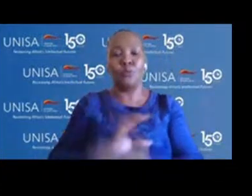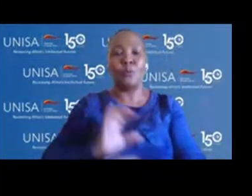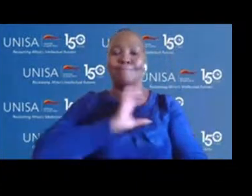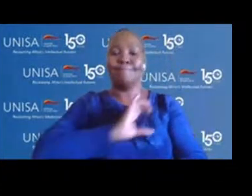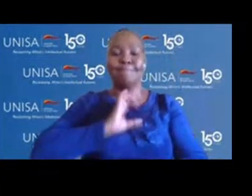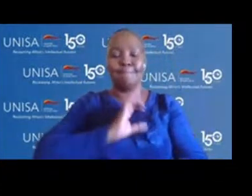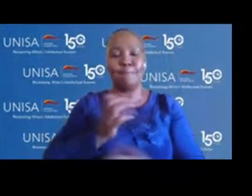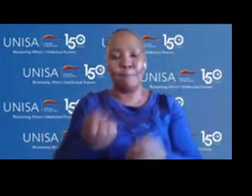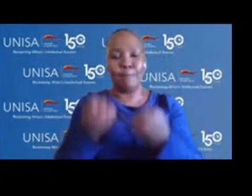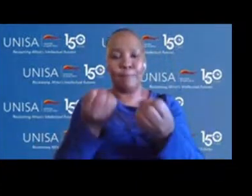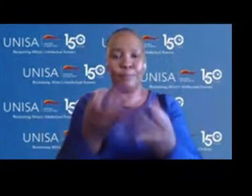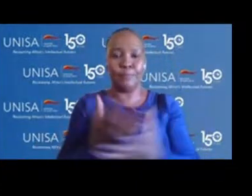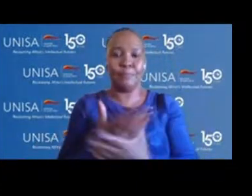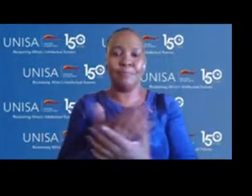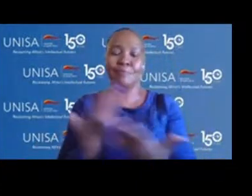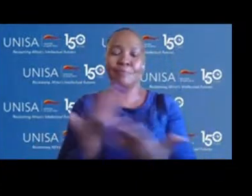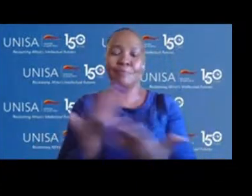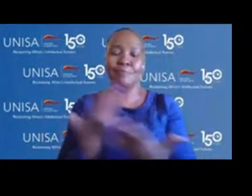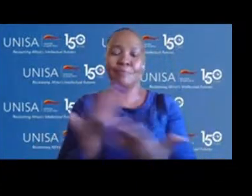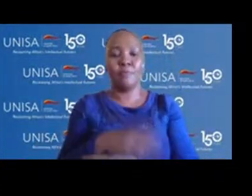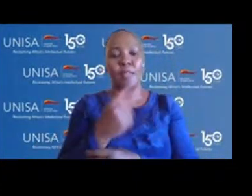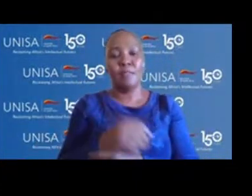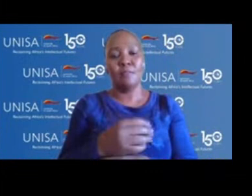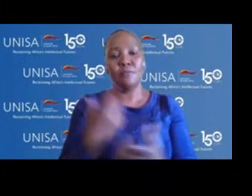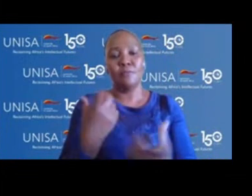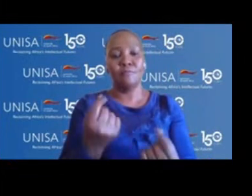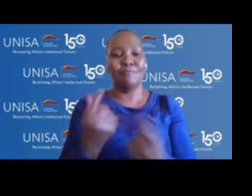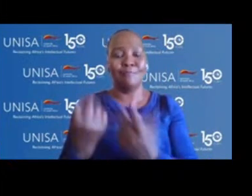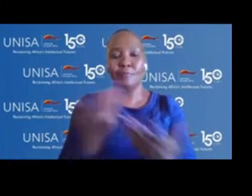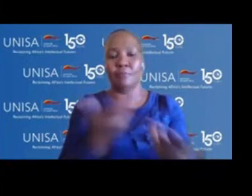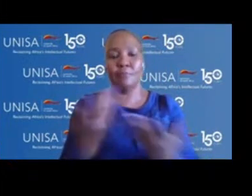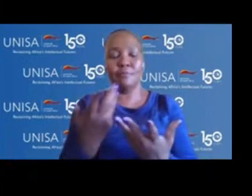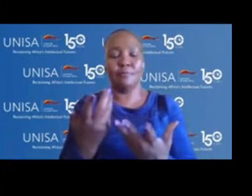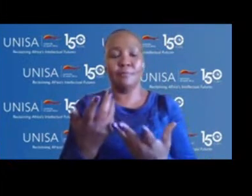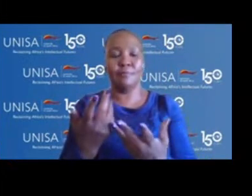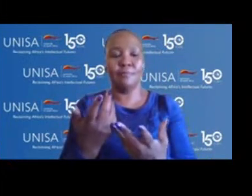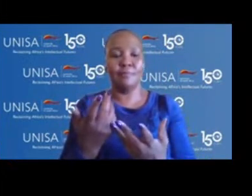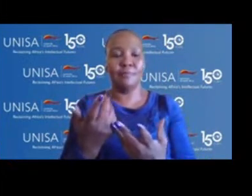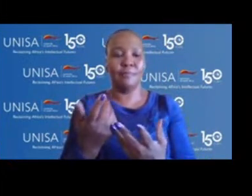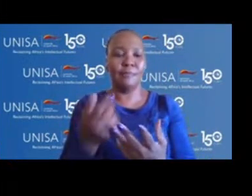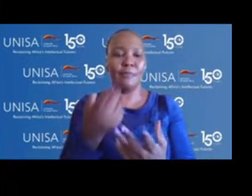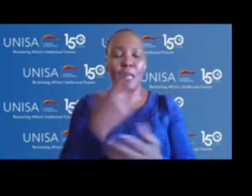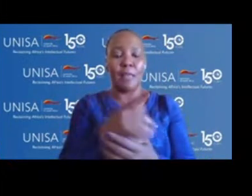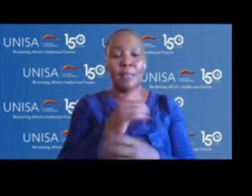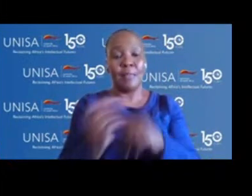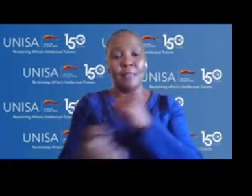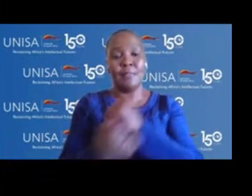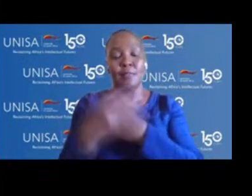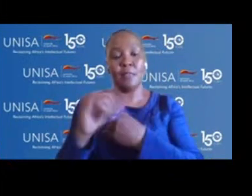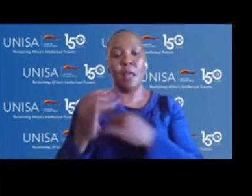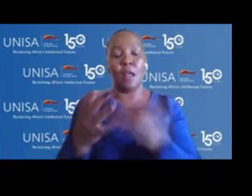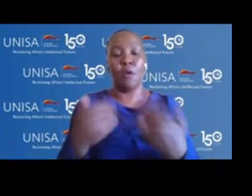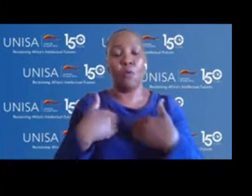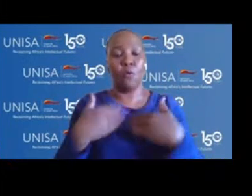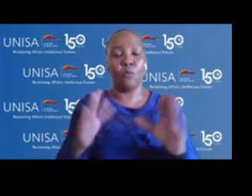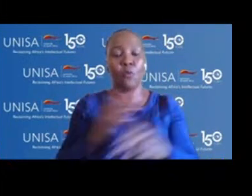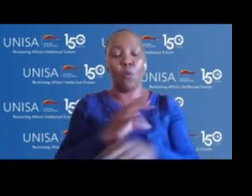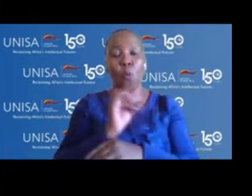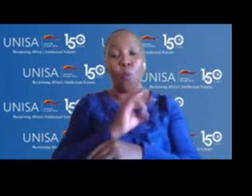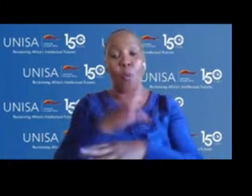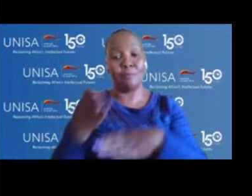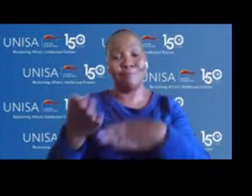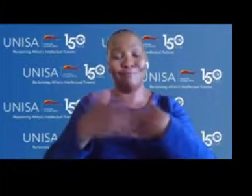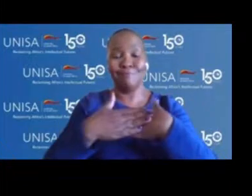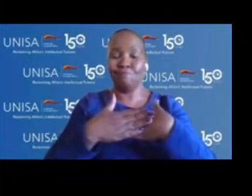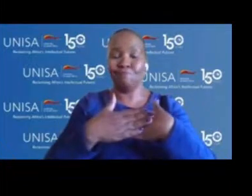submitting. Okay, so you can still do it while the session is still open, but obviously once it closes, then you won't